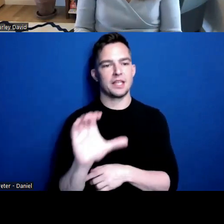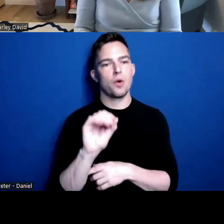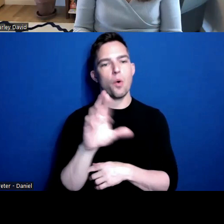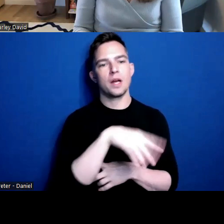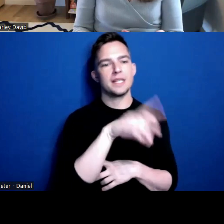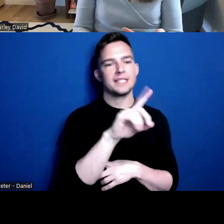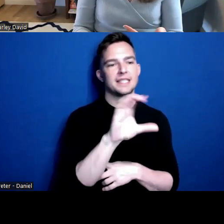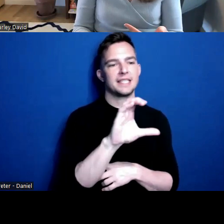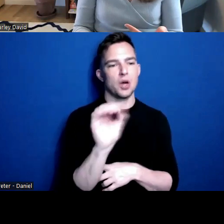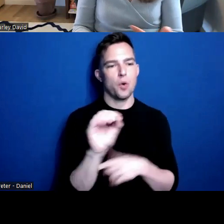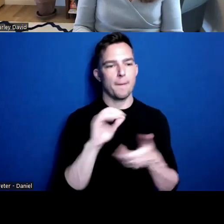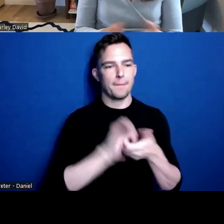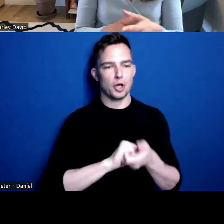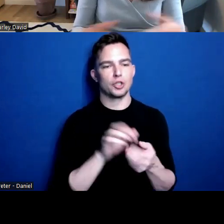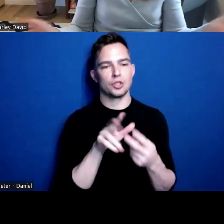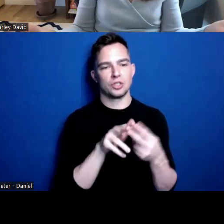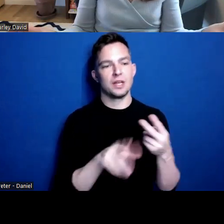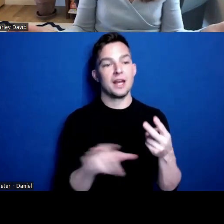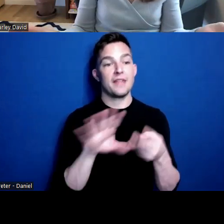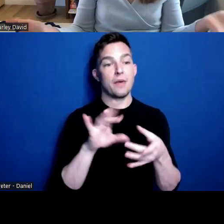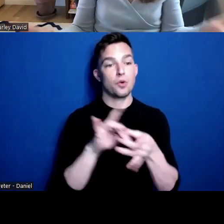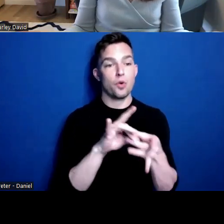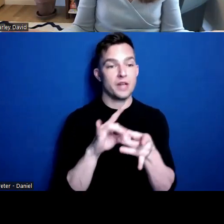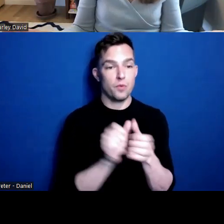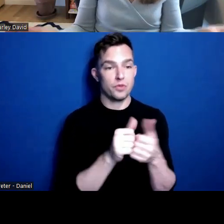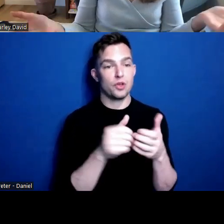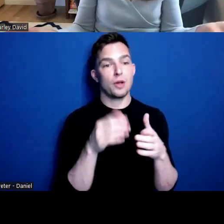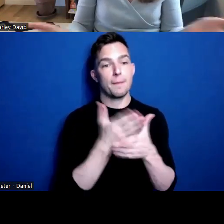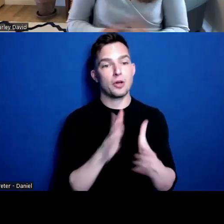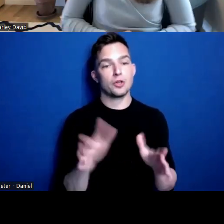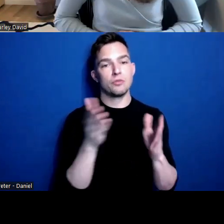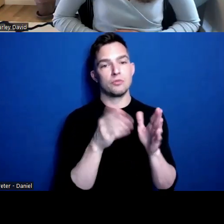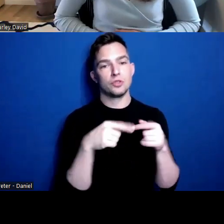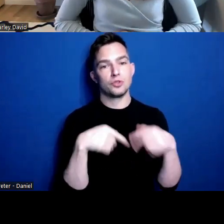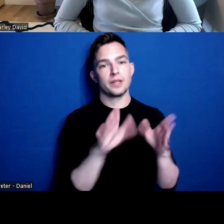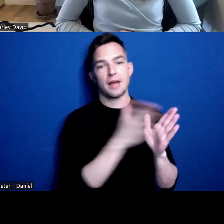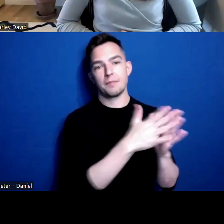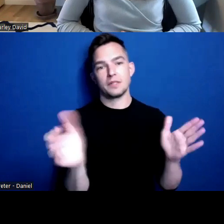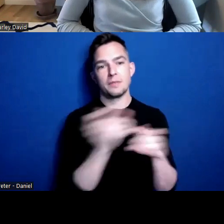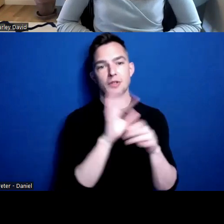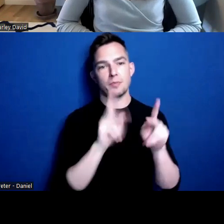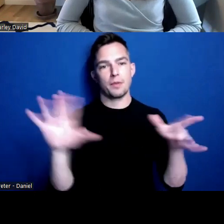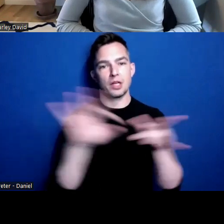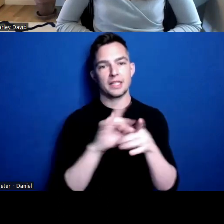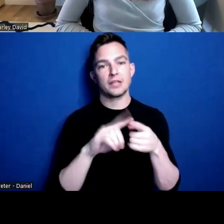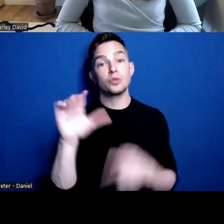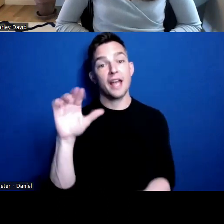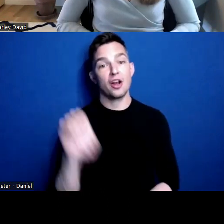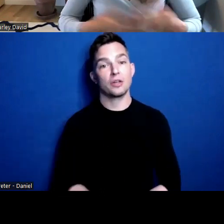DCO partner. And they coordinate with their partners across the continuum to ensure that callers are connected to care.